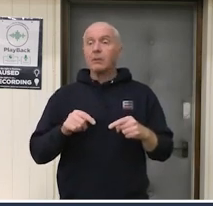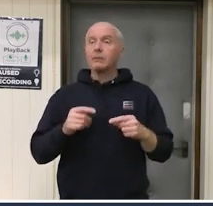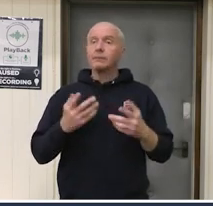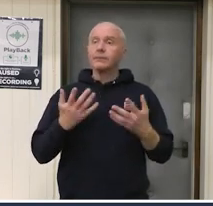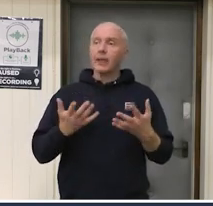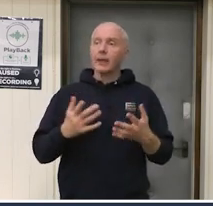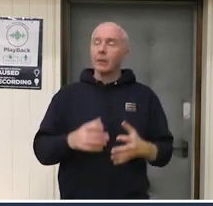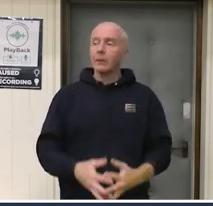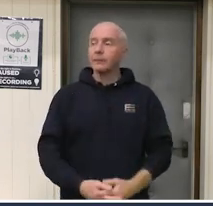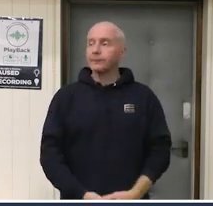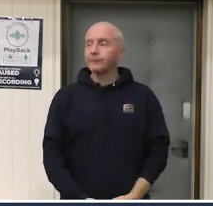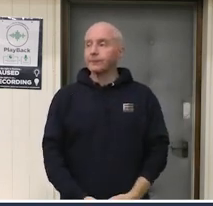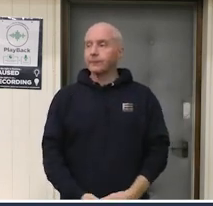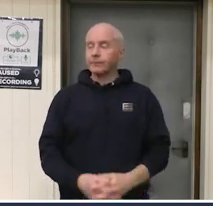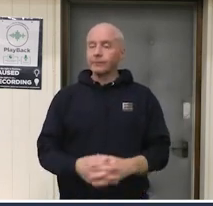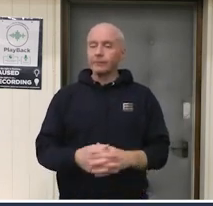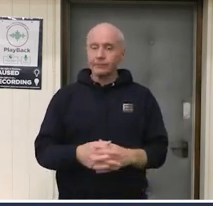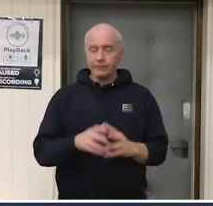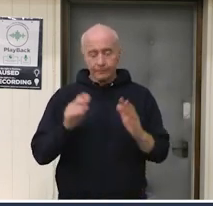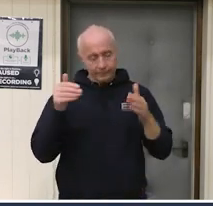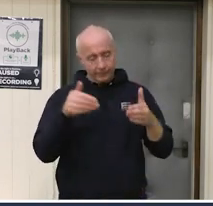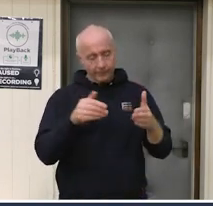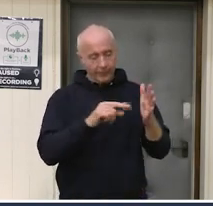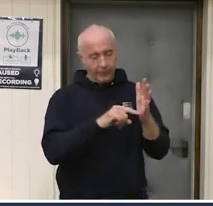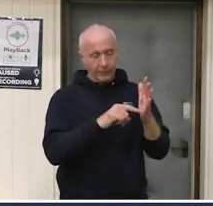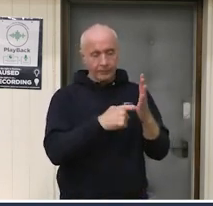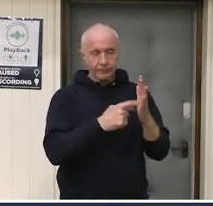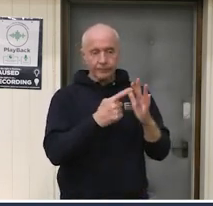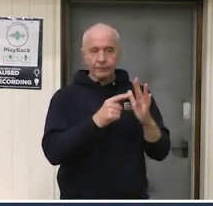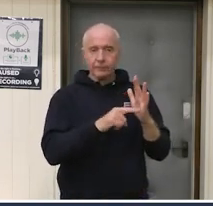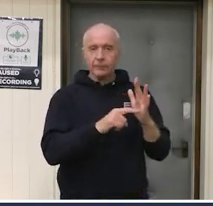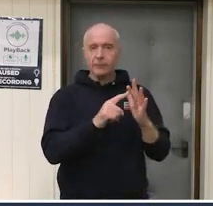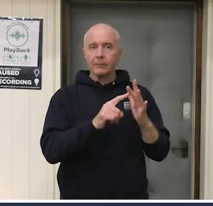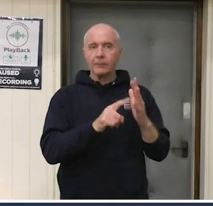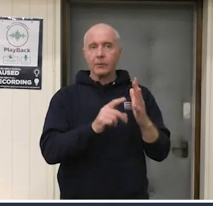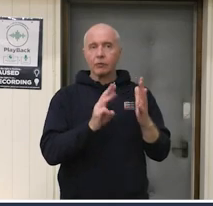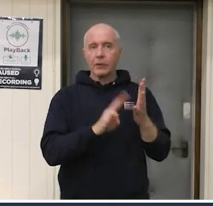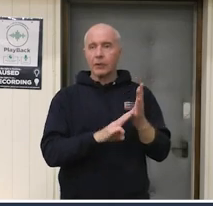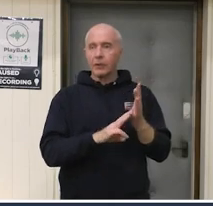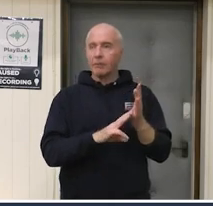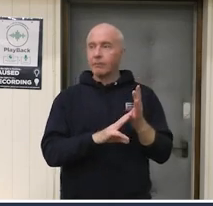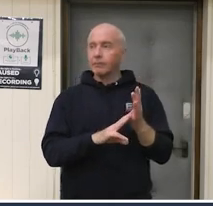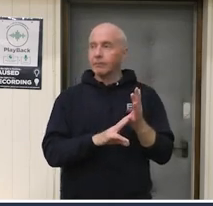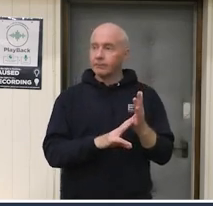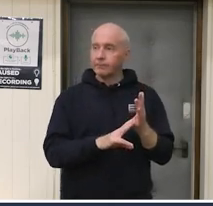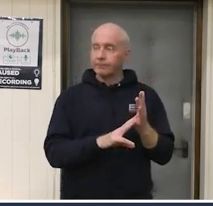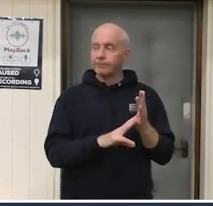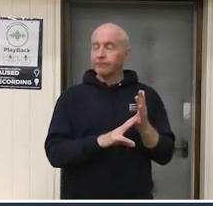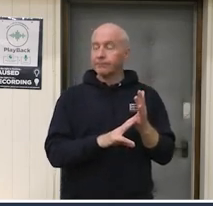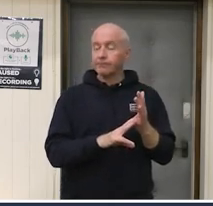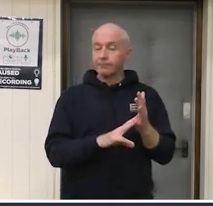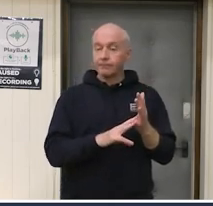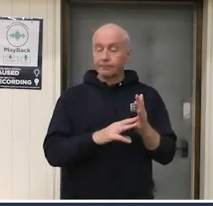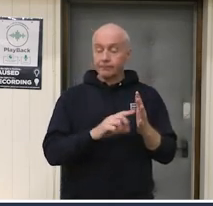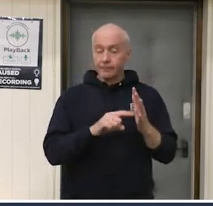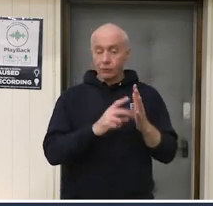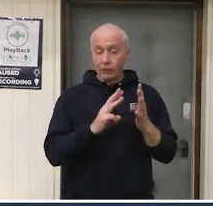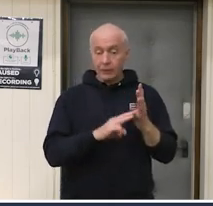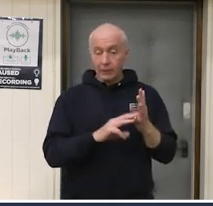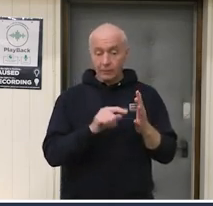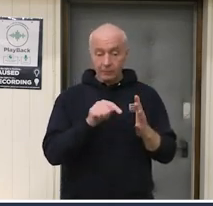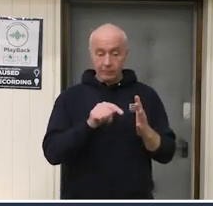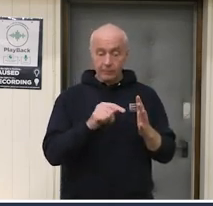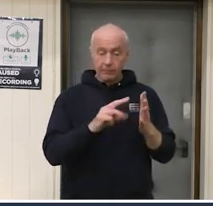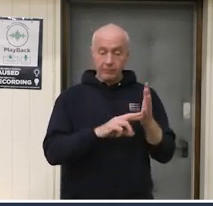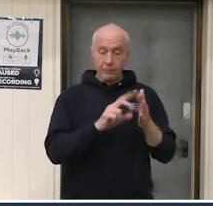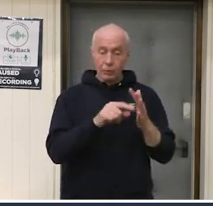to the tritium problem. So I said that the neutron is important here. The neutron carries away most